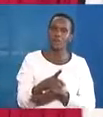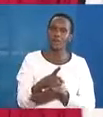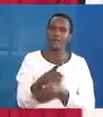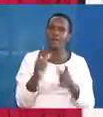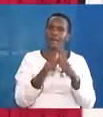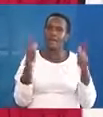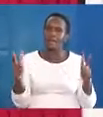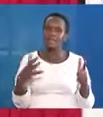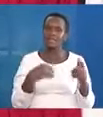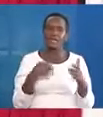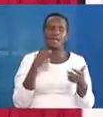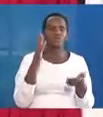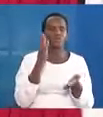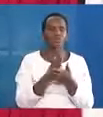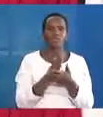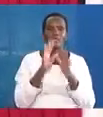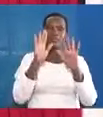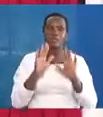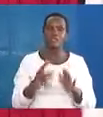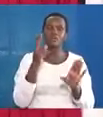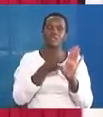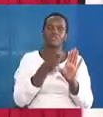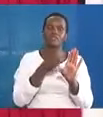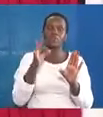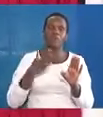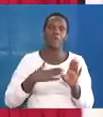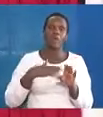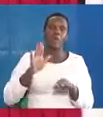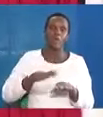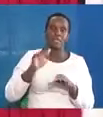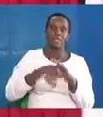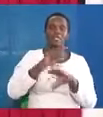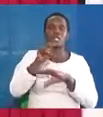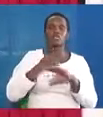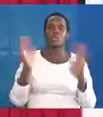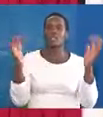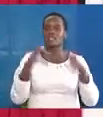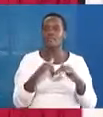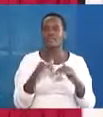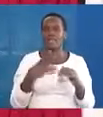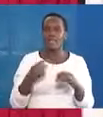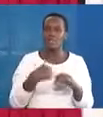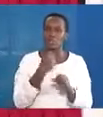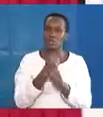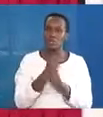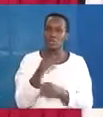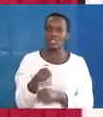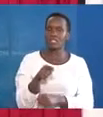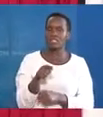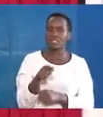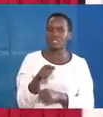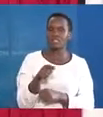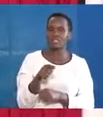meaningful participation of our women in the National Assembly. And we are doing this